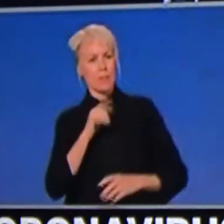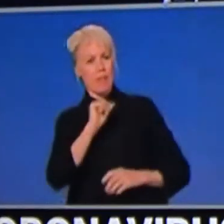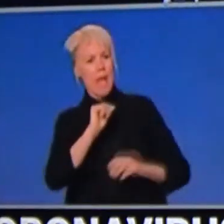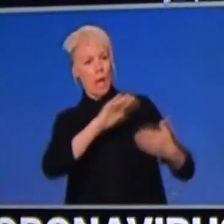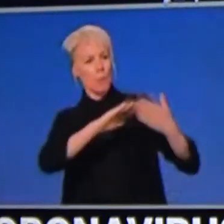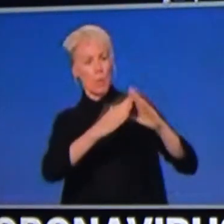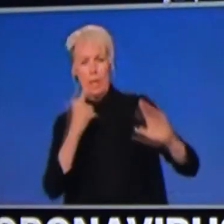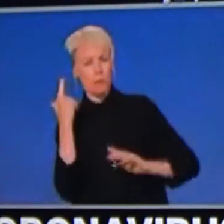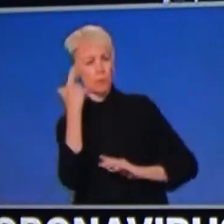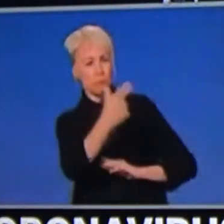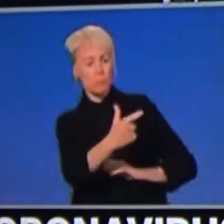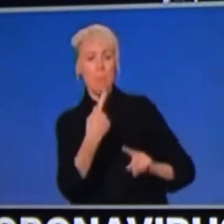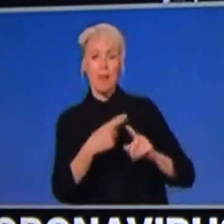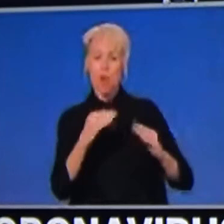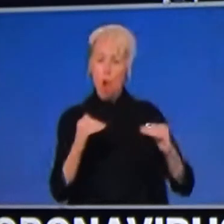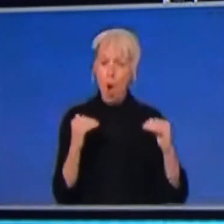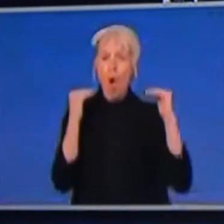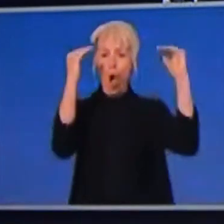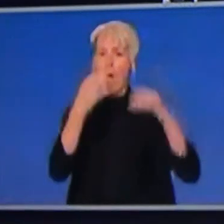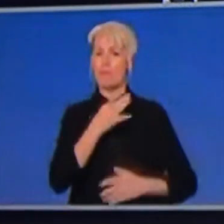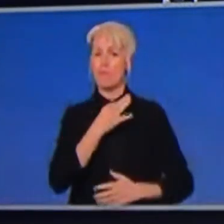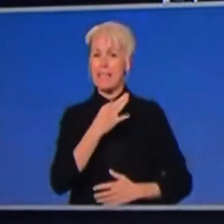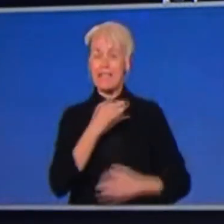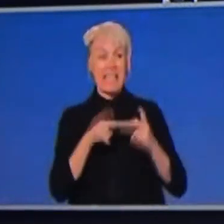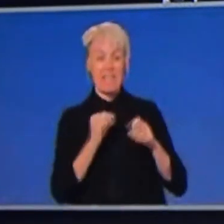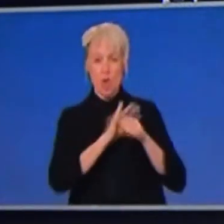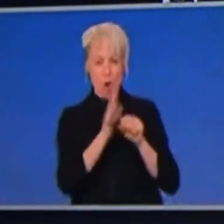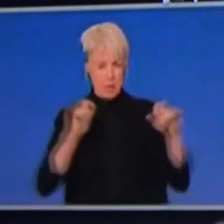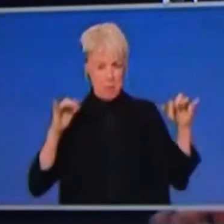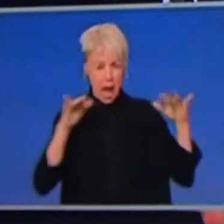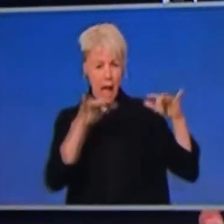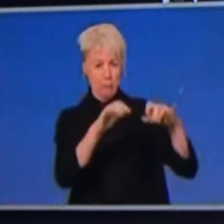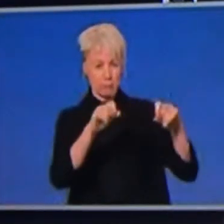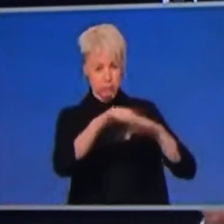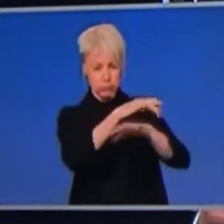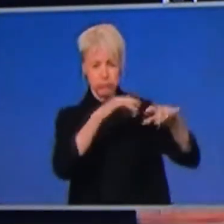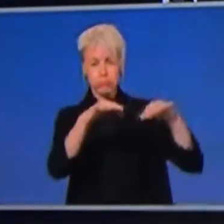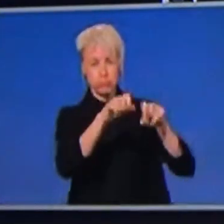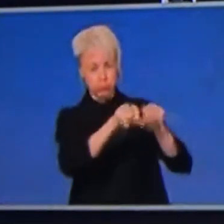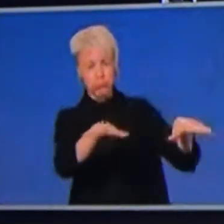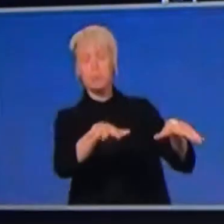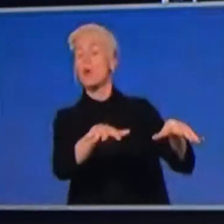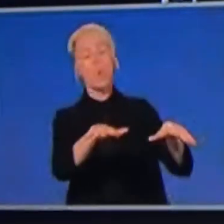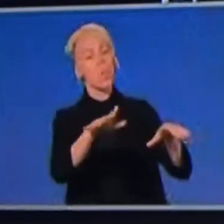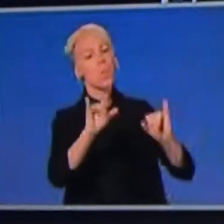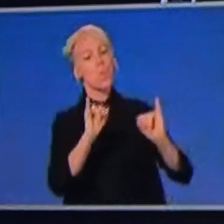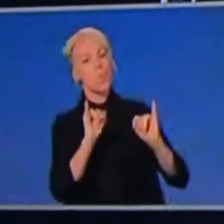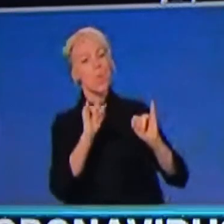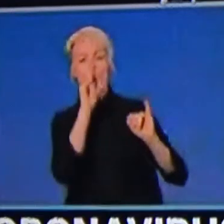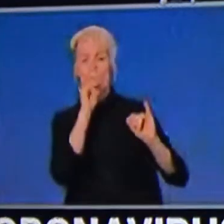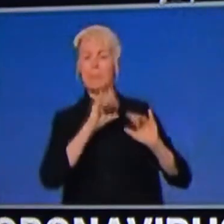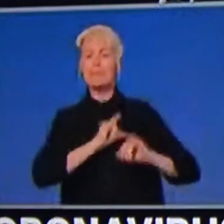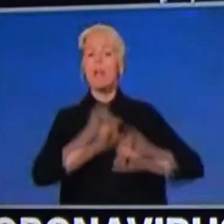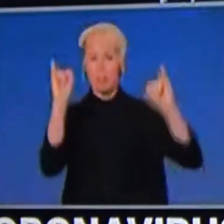do significant damage. So we've had, from the outset, a community-owned and informed